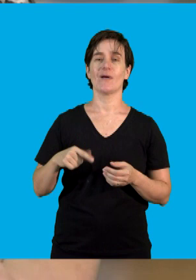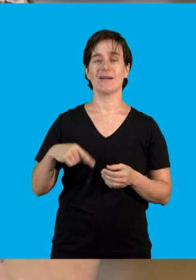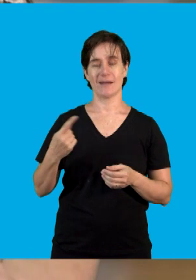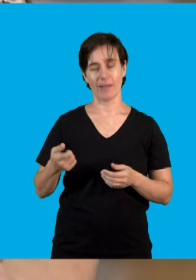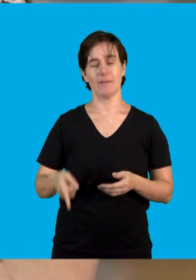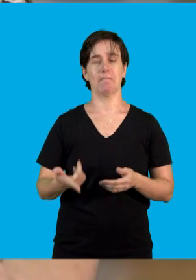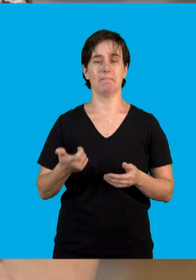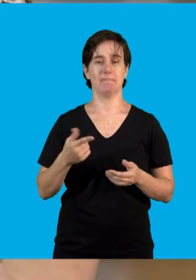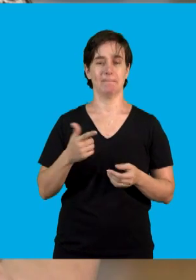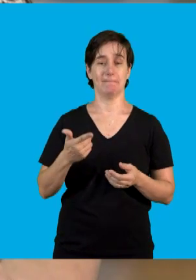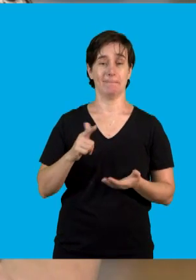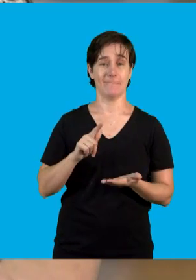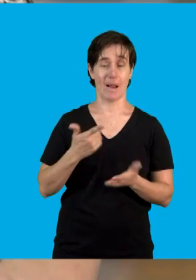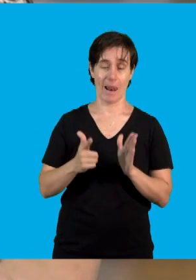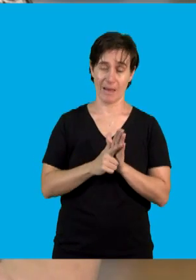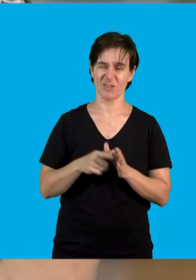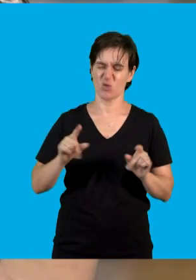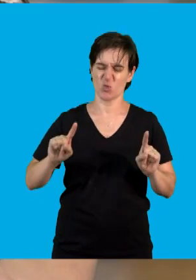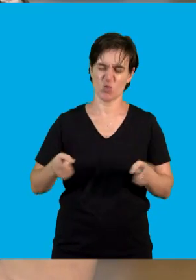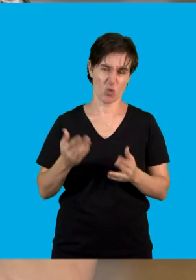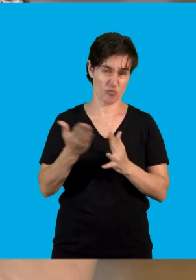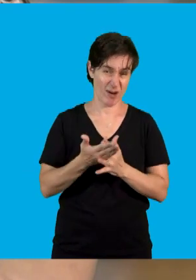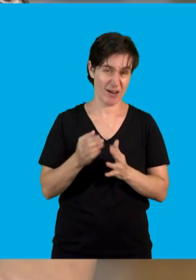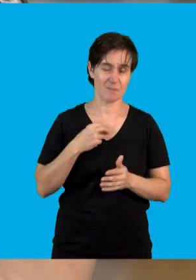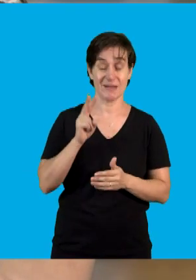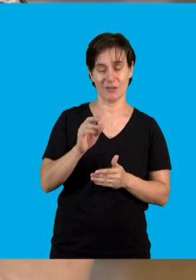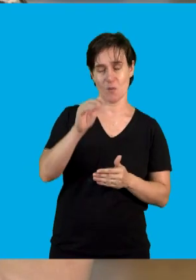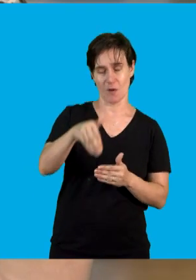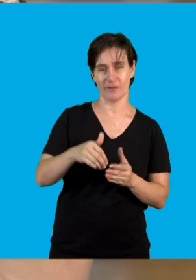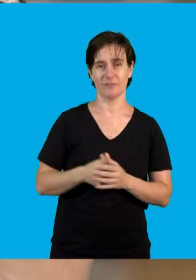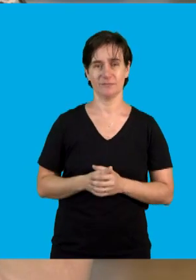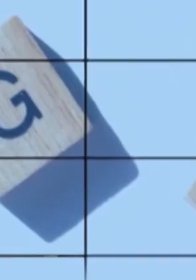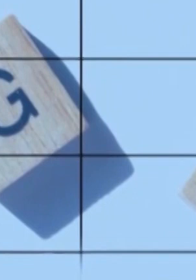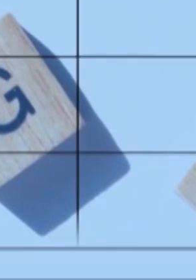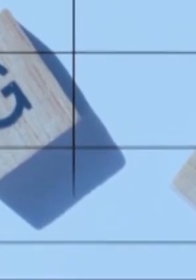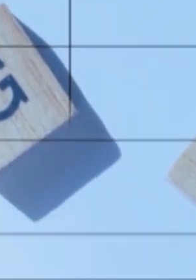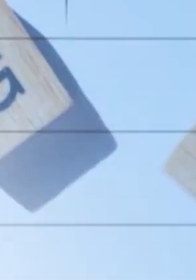another section. Let's quickly take a break. I'll see you just now.